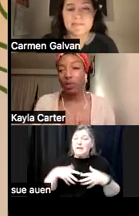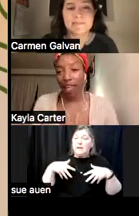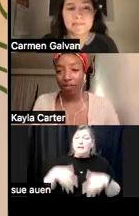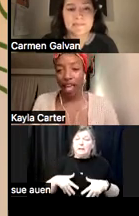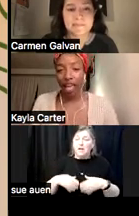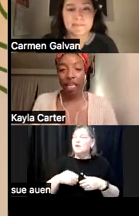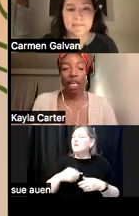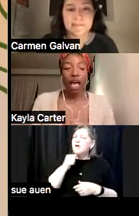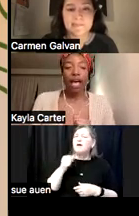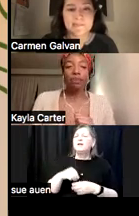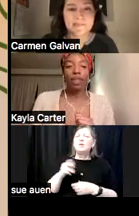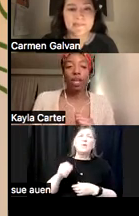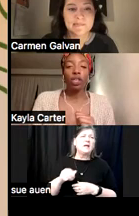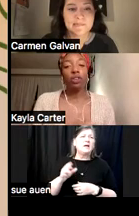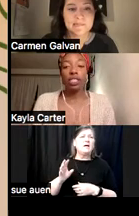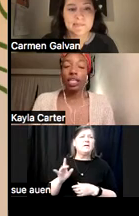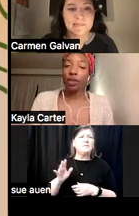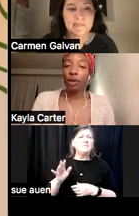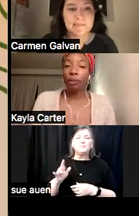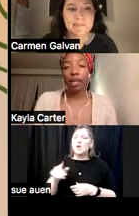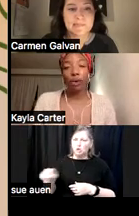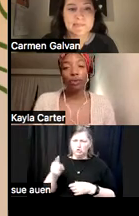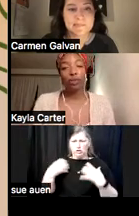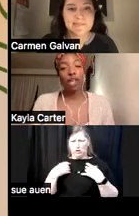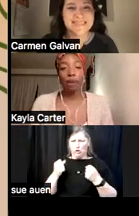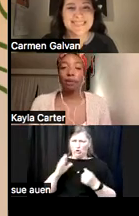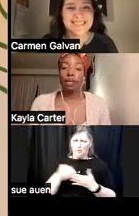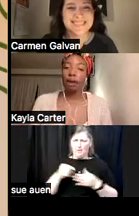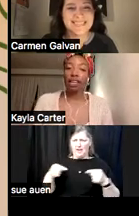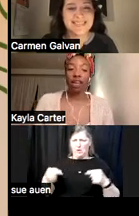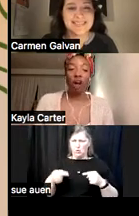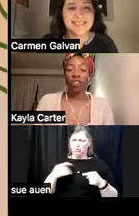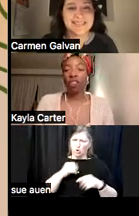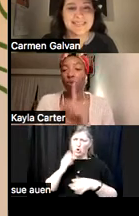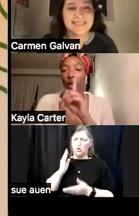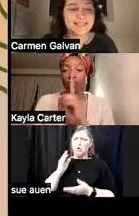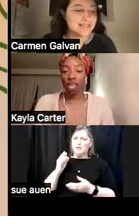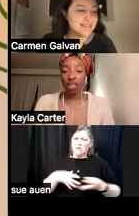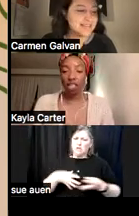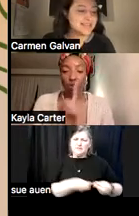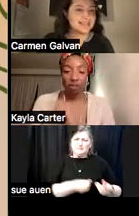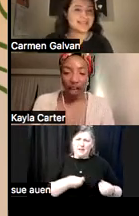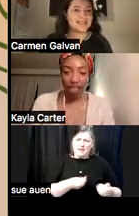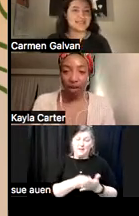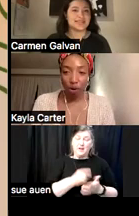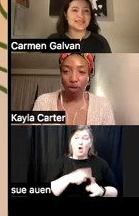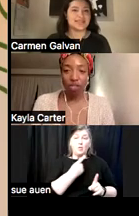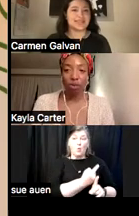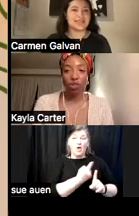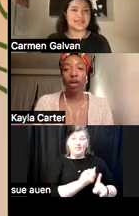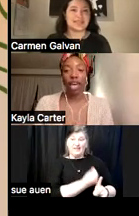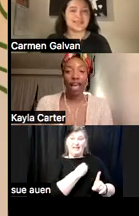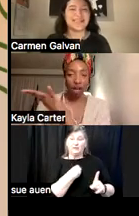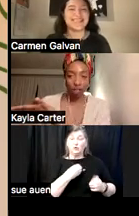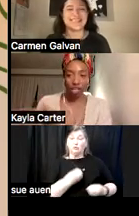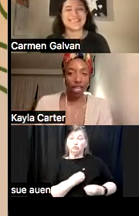this way of like, you need to heal your money wounds, so stop spending money on the one thing that you can find that can bring you some